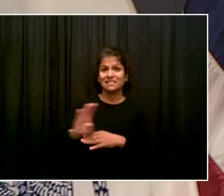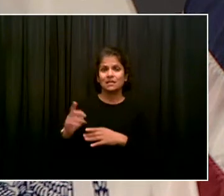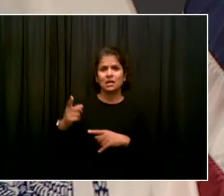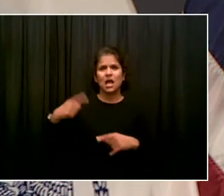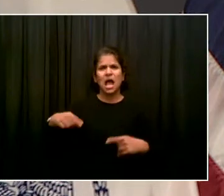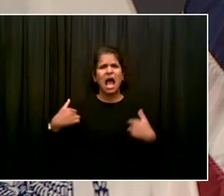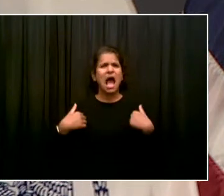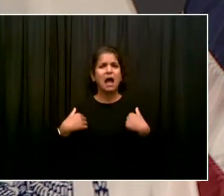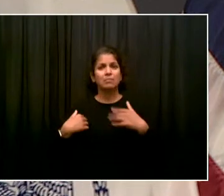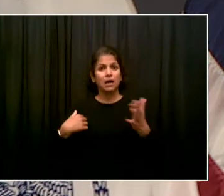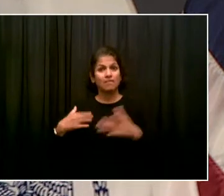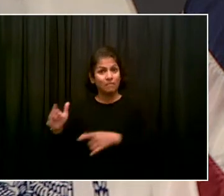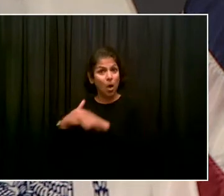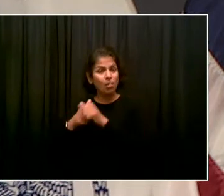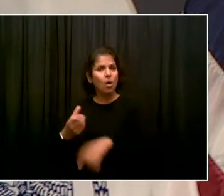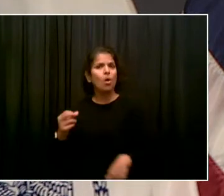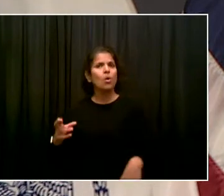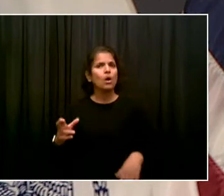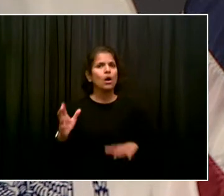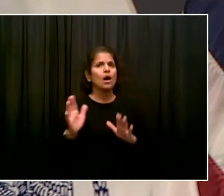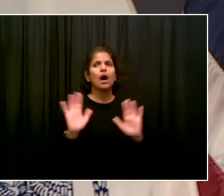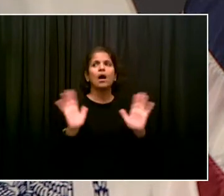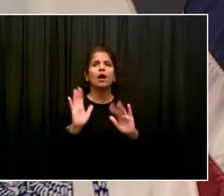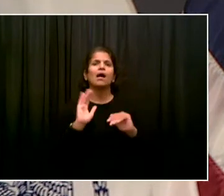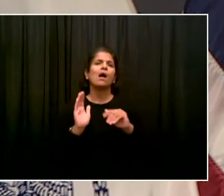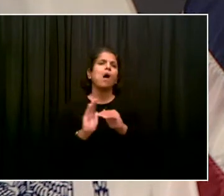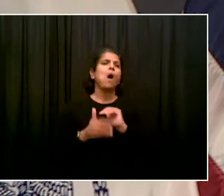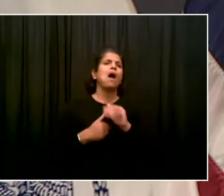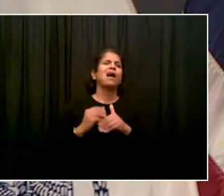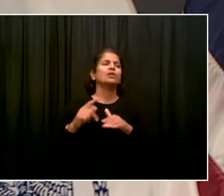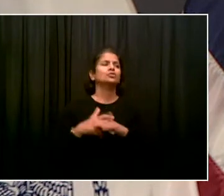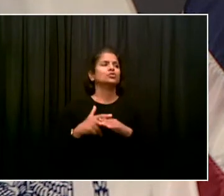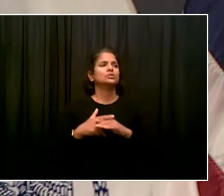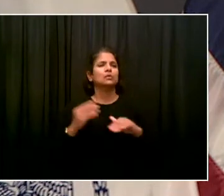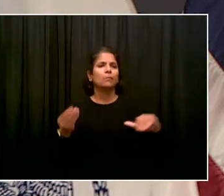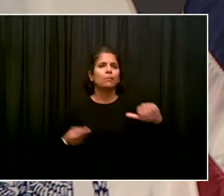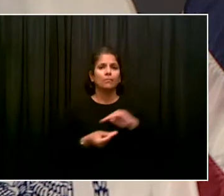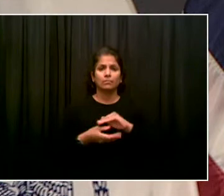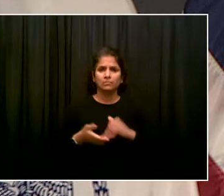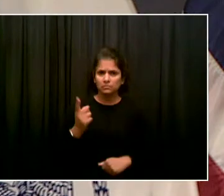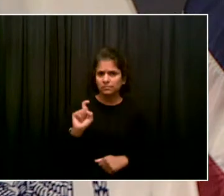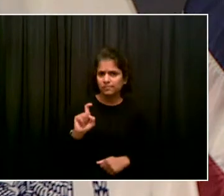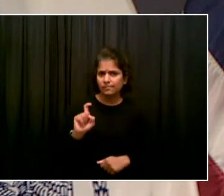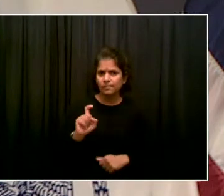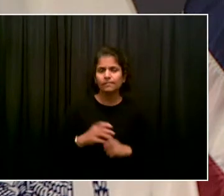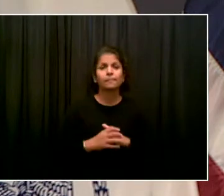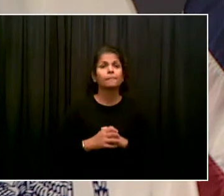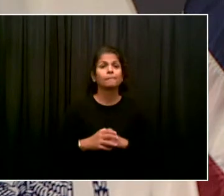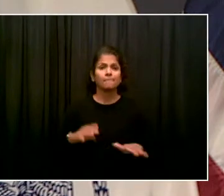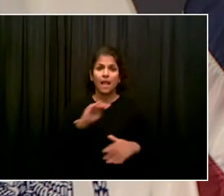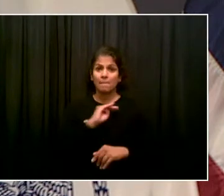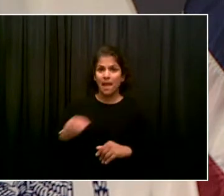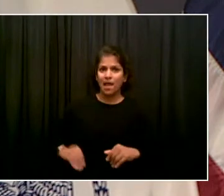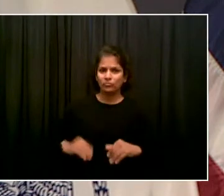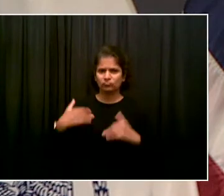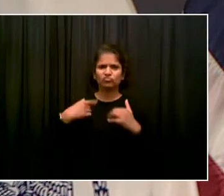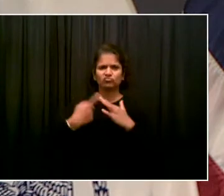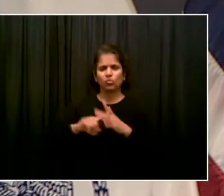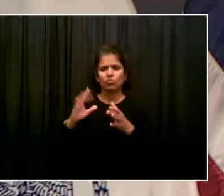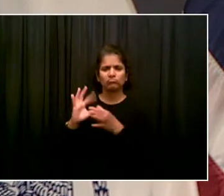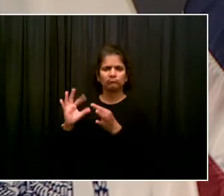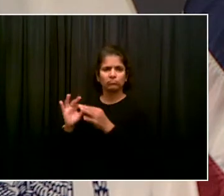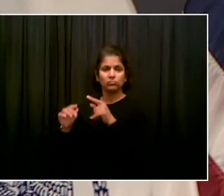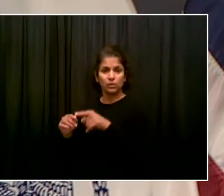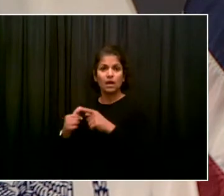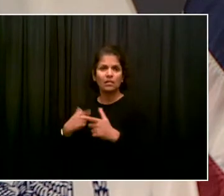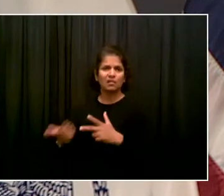to start, and I'll turn to our Small Business Services Commissioner, John L. Doris, who's been at the front line of this. But Steve, I'd say it this way. We said